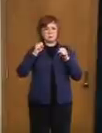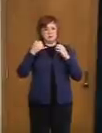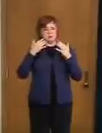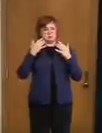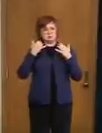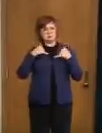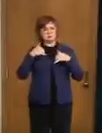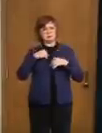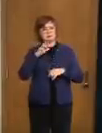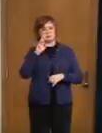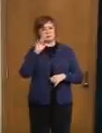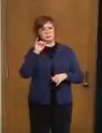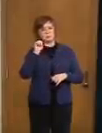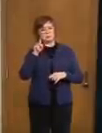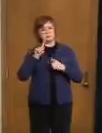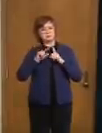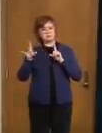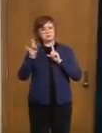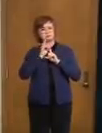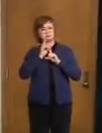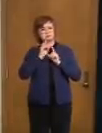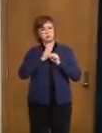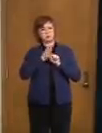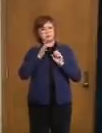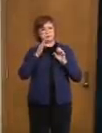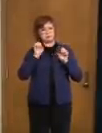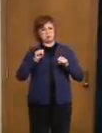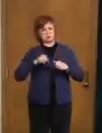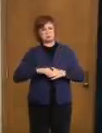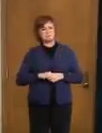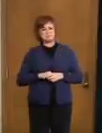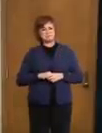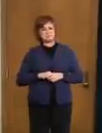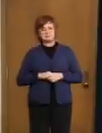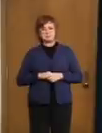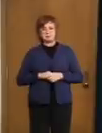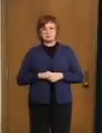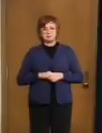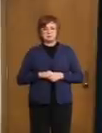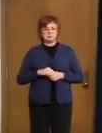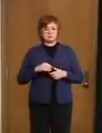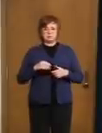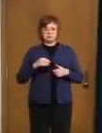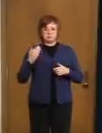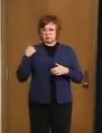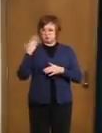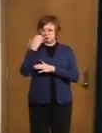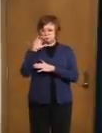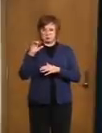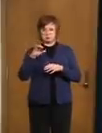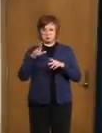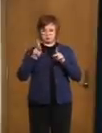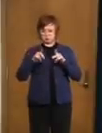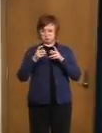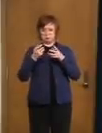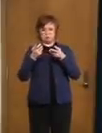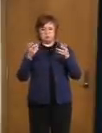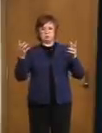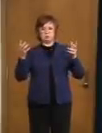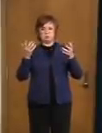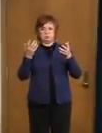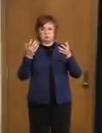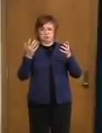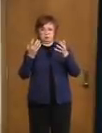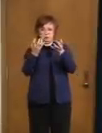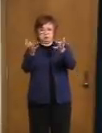Over the Christmas season, there may have been a larger number of gatherings that were in the recommendations that we have where transmission